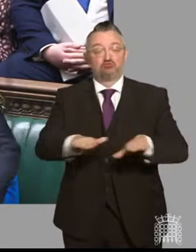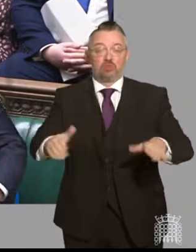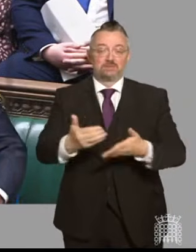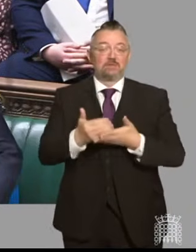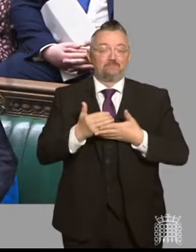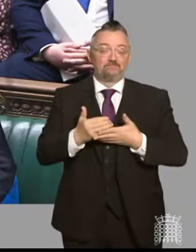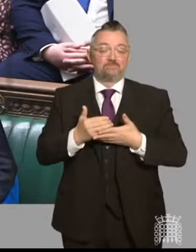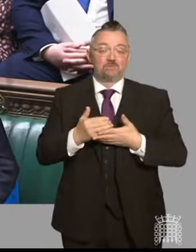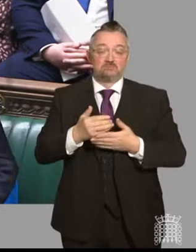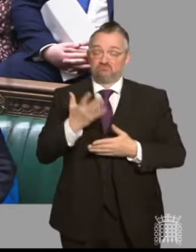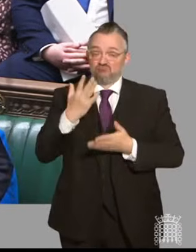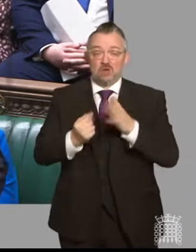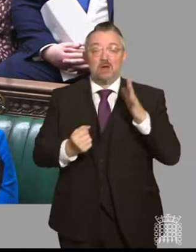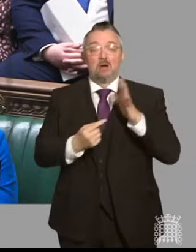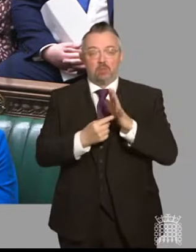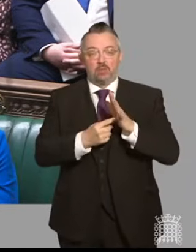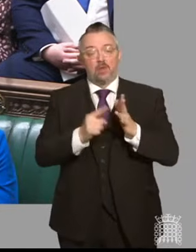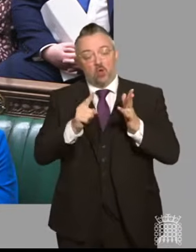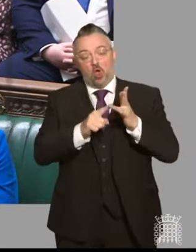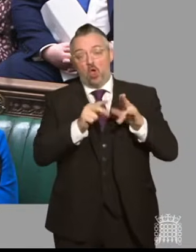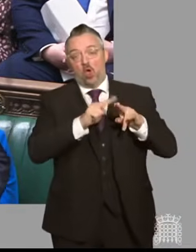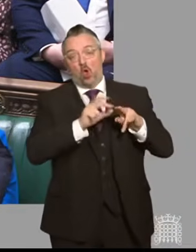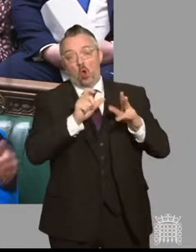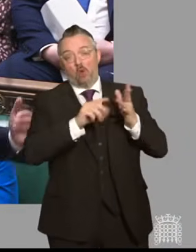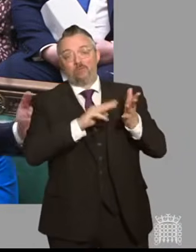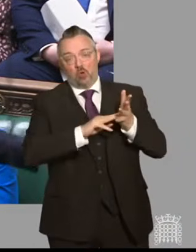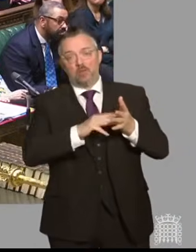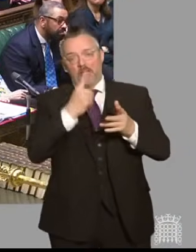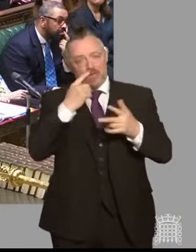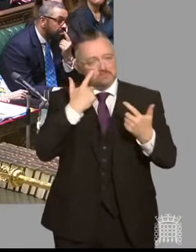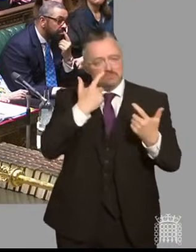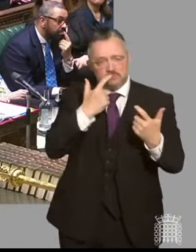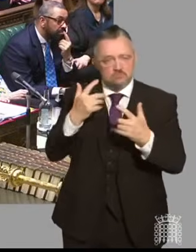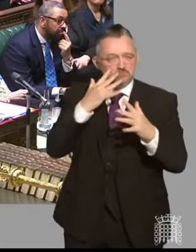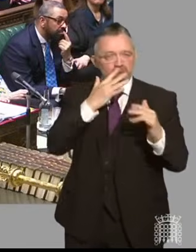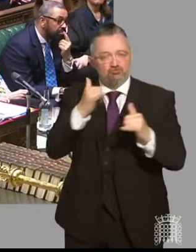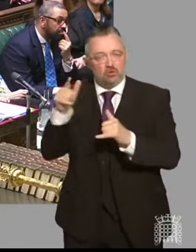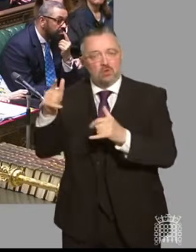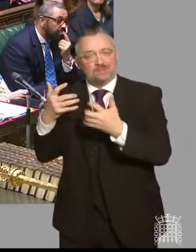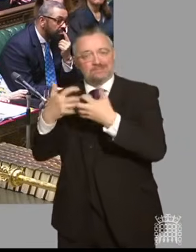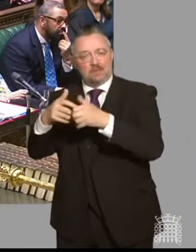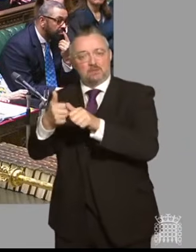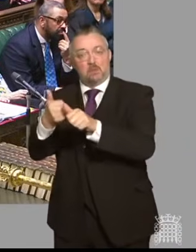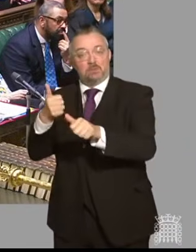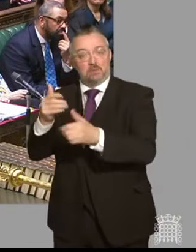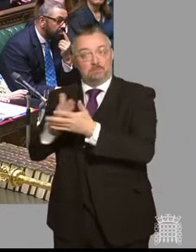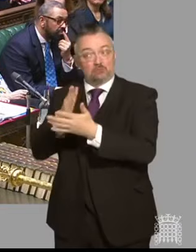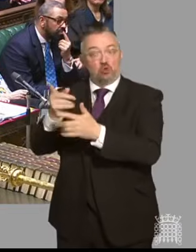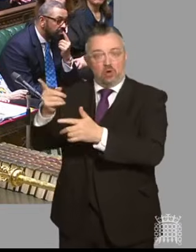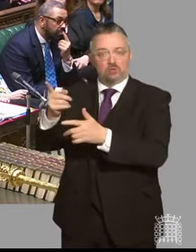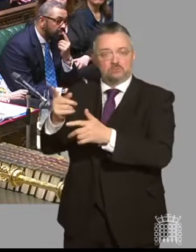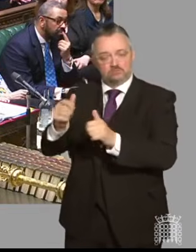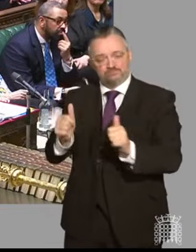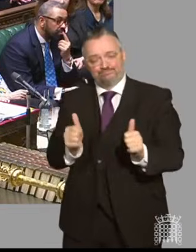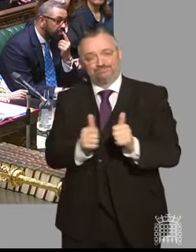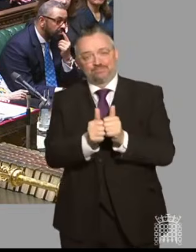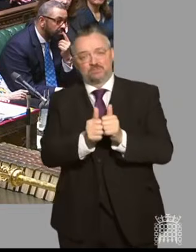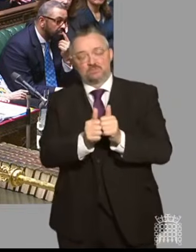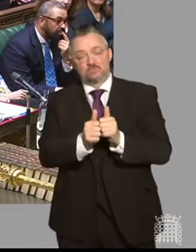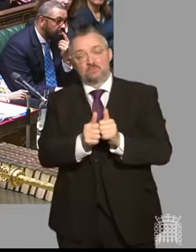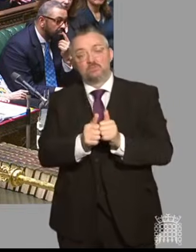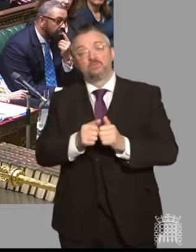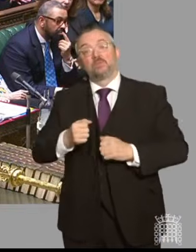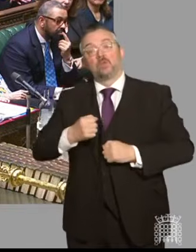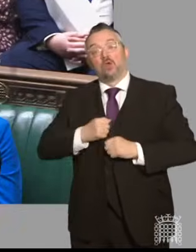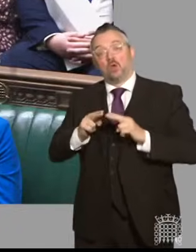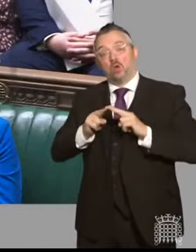companies and have strong powers to ensure they comply. But I can tell her that the Home Secretary is meeting with the industry on Monday next week and will be sure